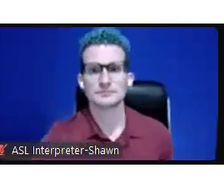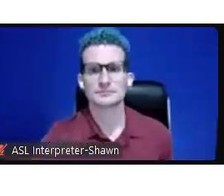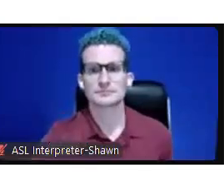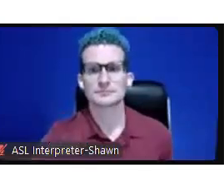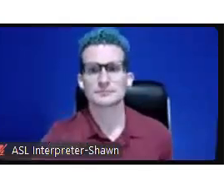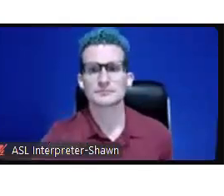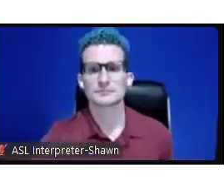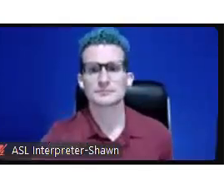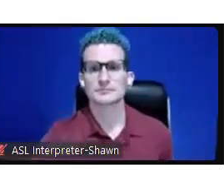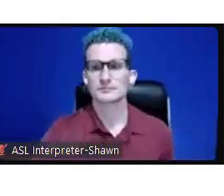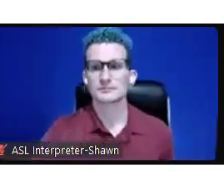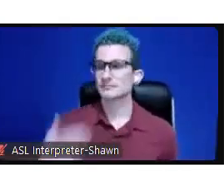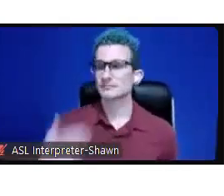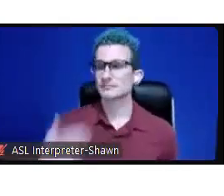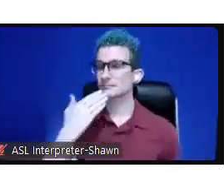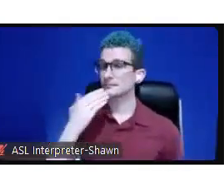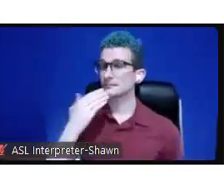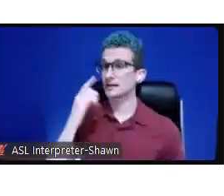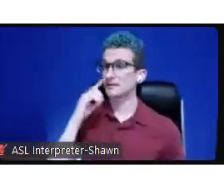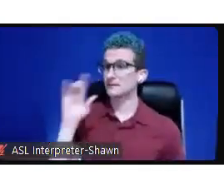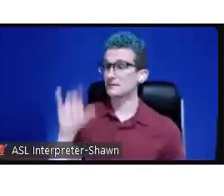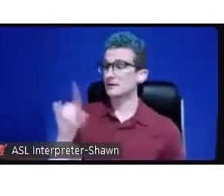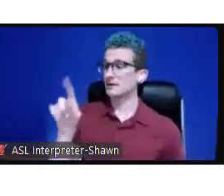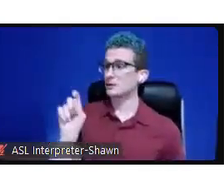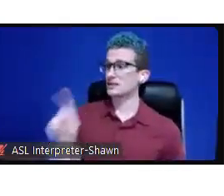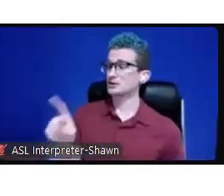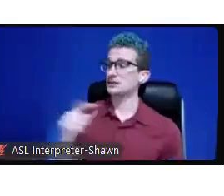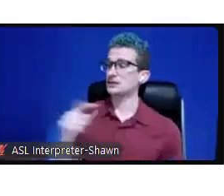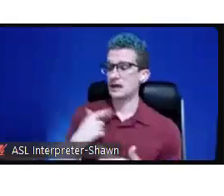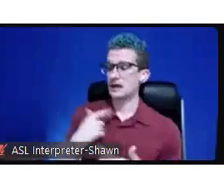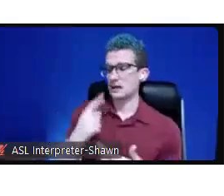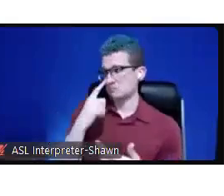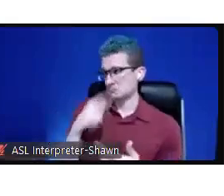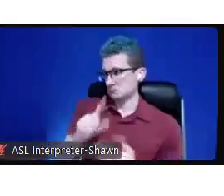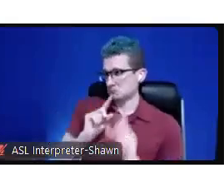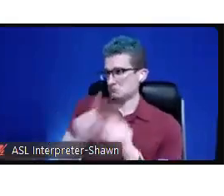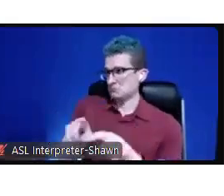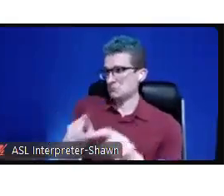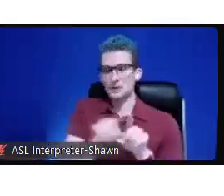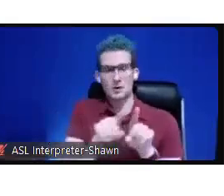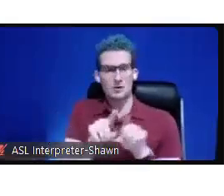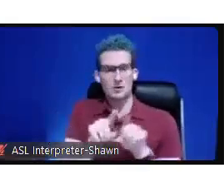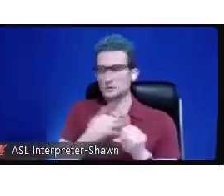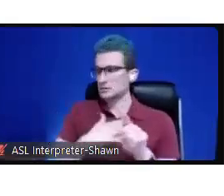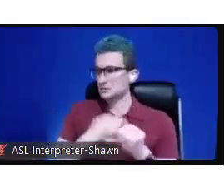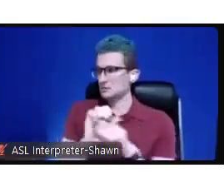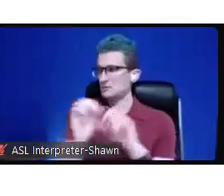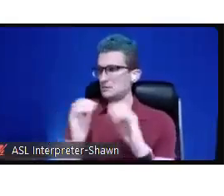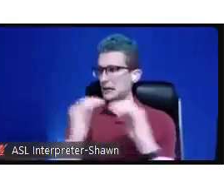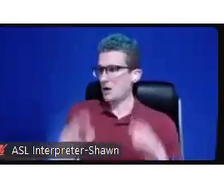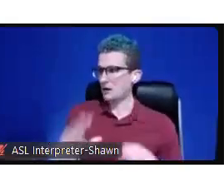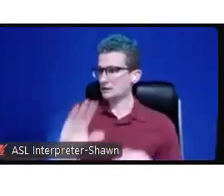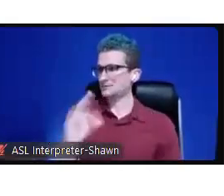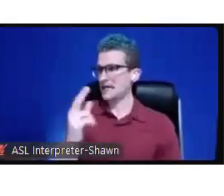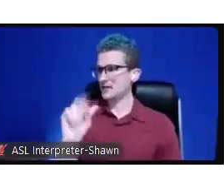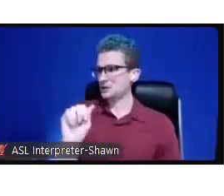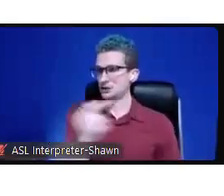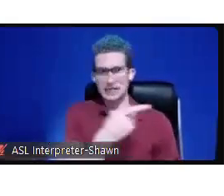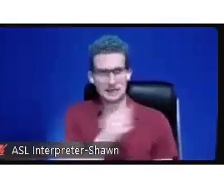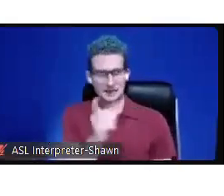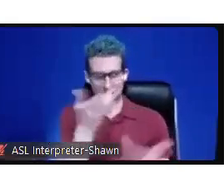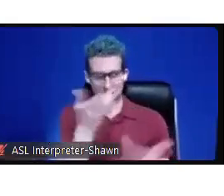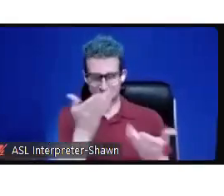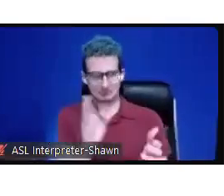but I also want to invite some of my colleagues at the BHA to jump in to support the answer to this